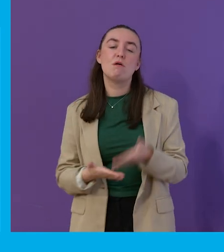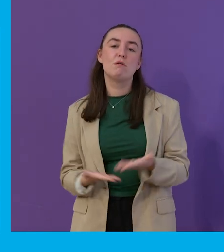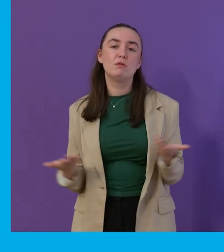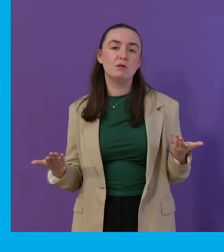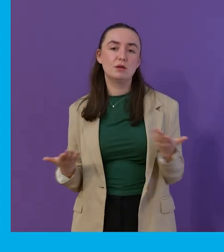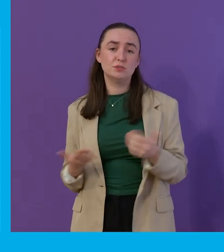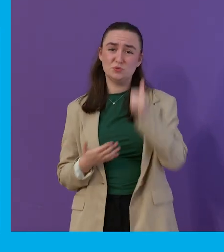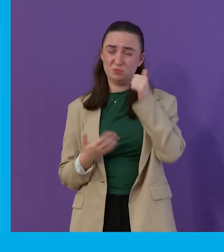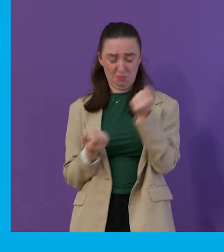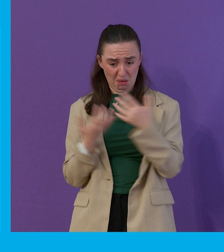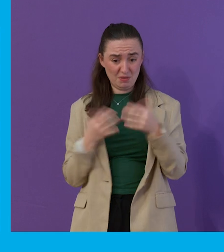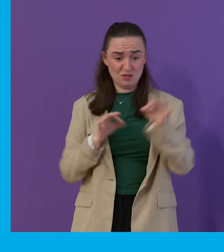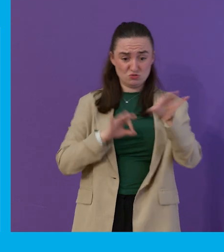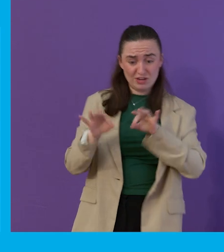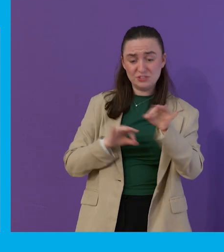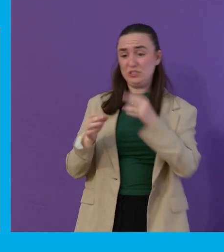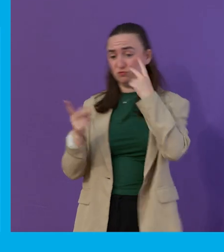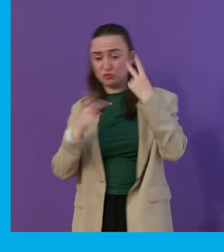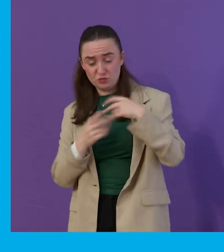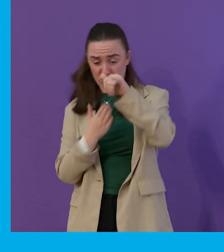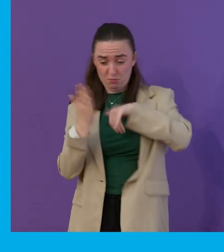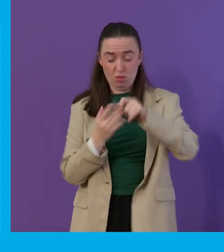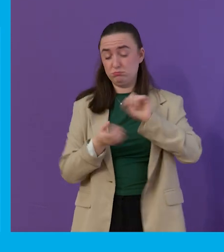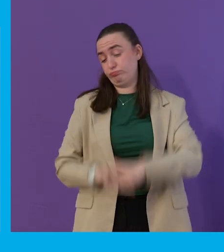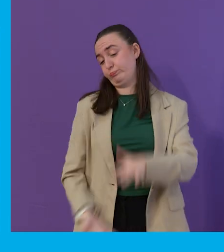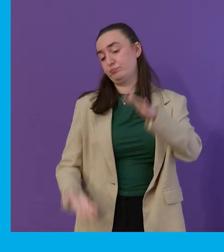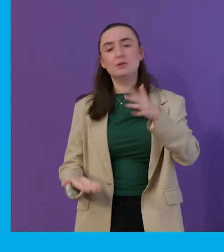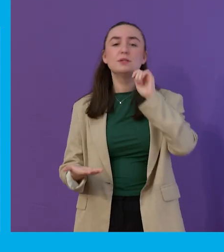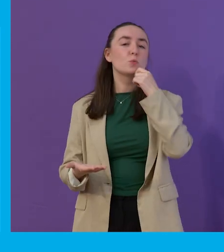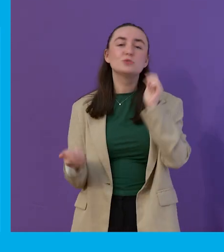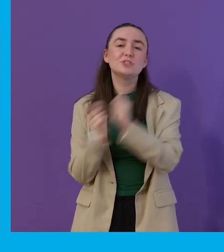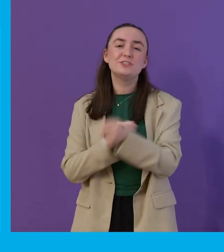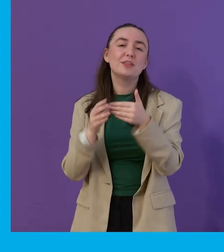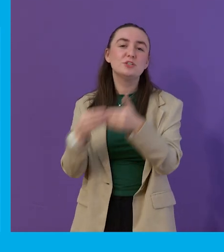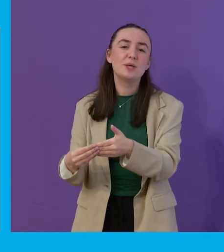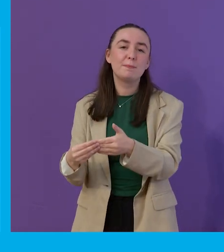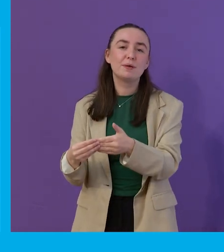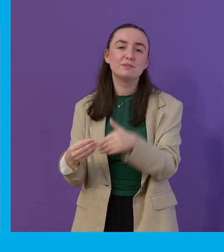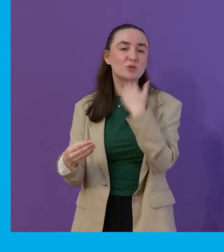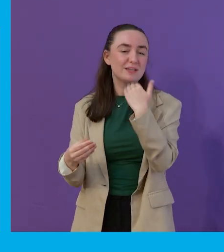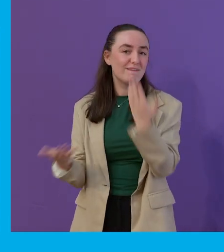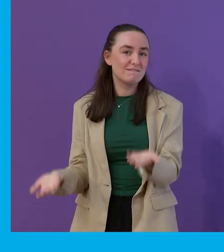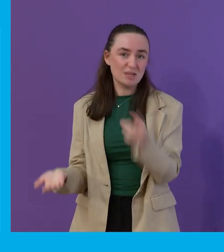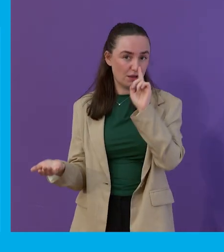or reports anybody does, that's not going to change that kind of lack of leadership, that vacuum of leadership.